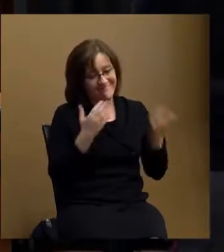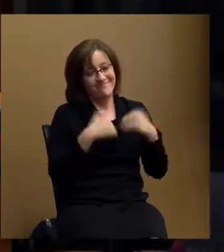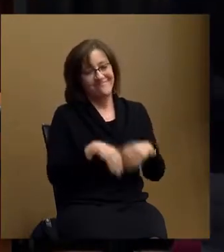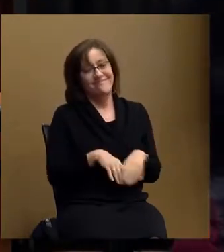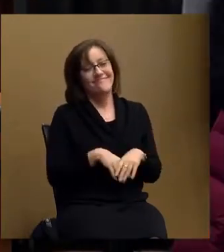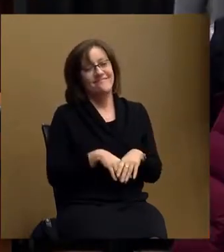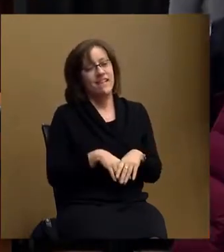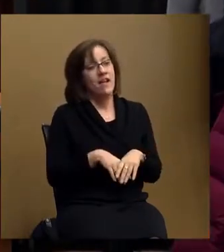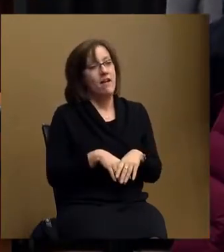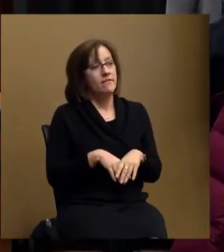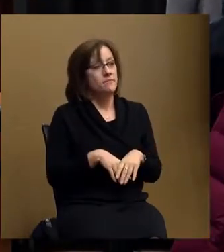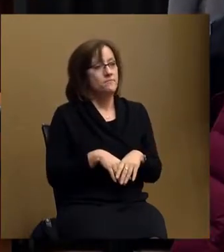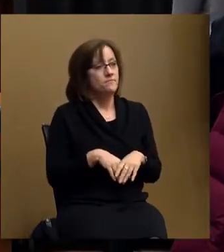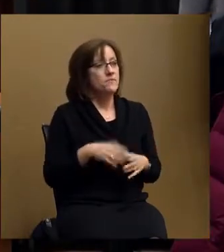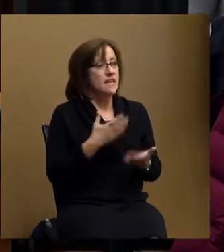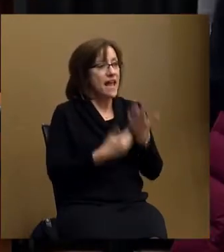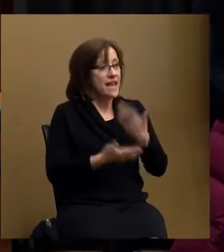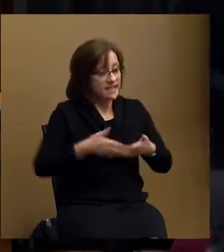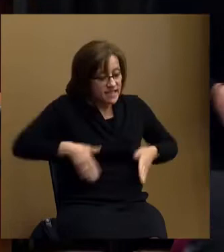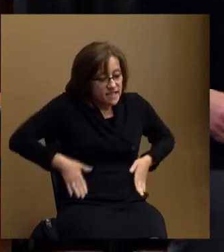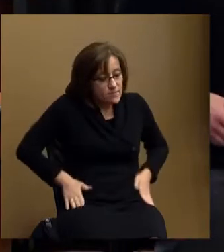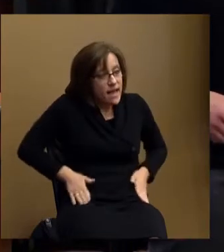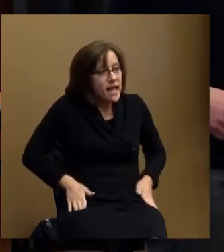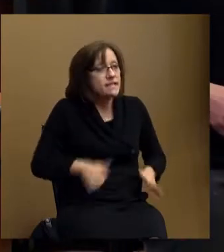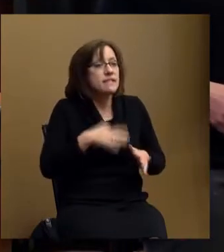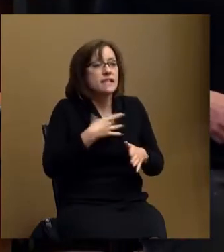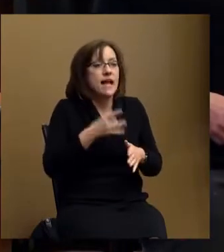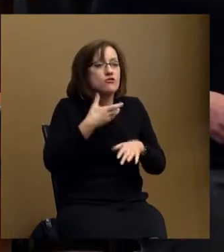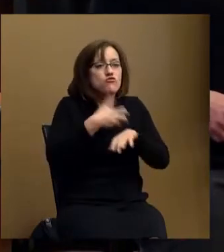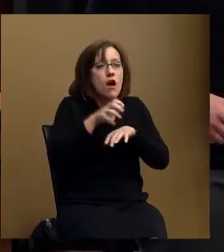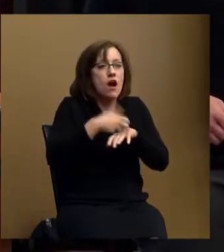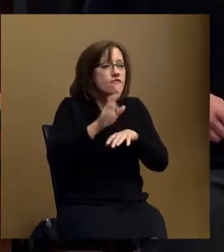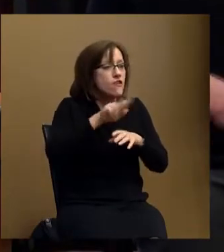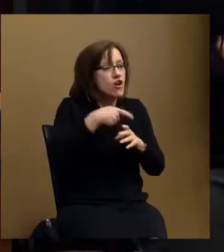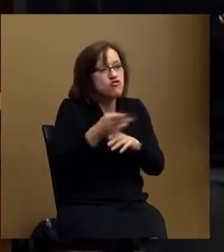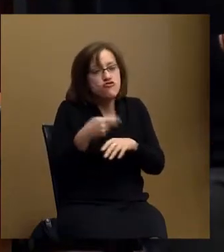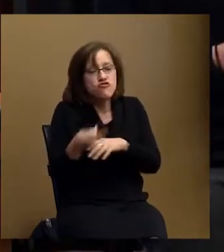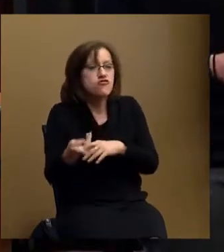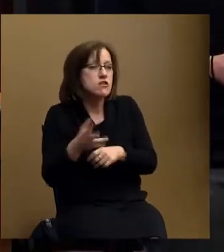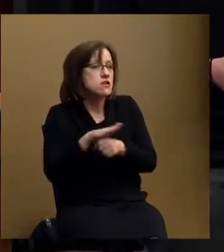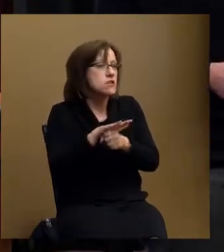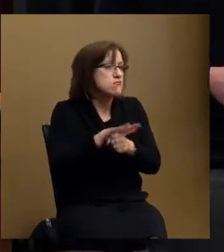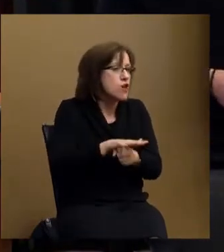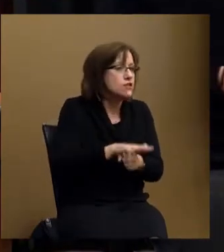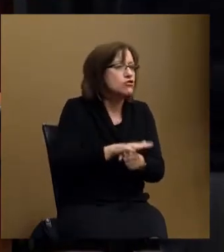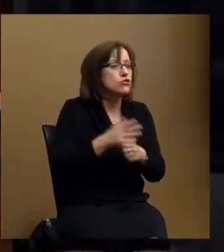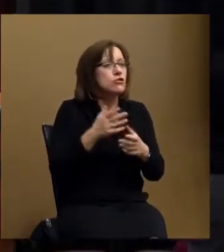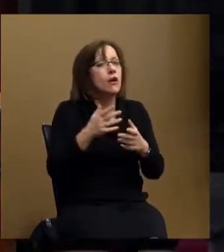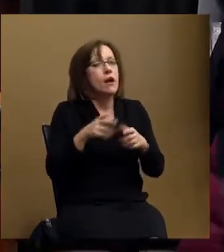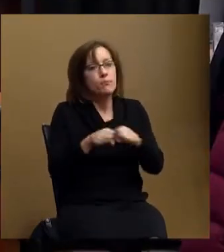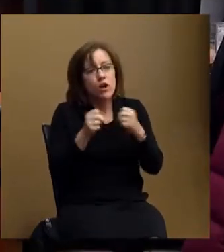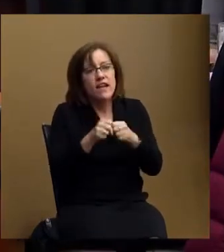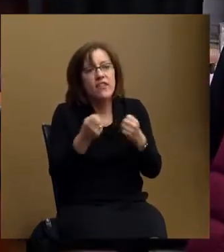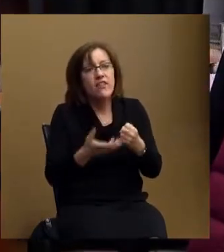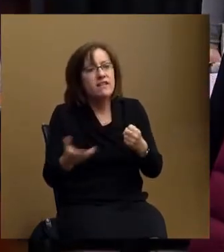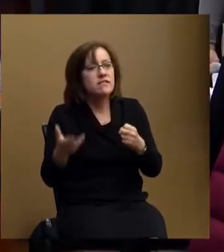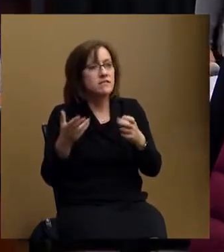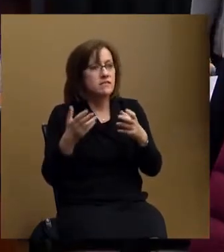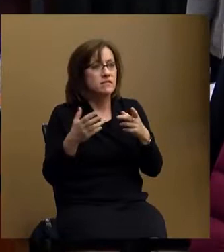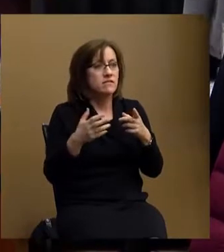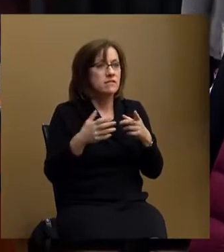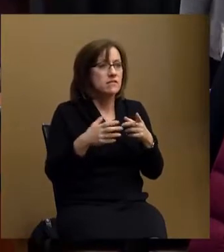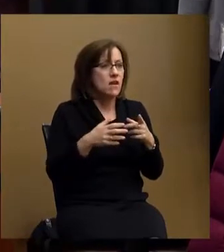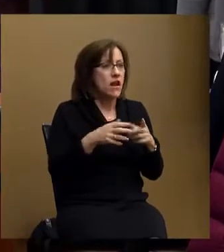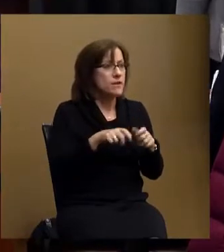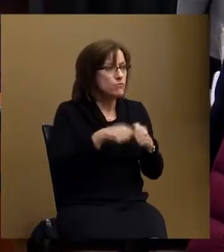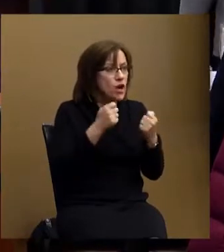He puts his hands in his pants. He likes rough and tumble, deep pressure. He breaks things. Does he break the crayons when he's writing